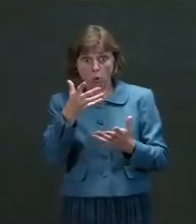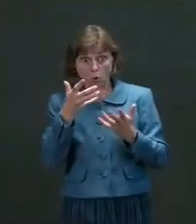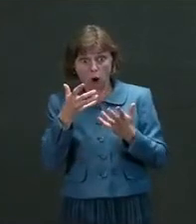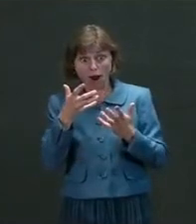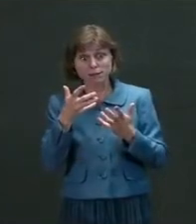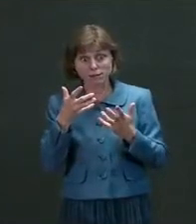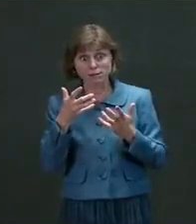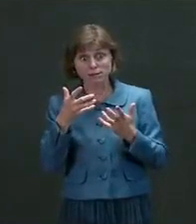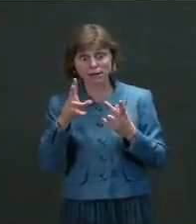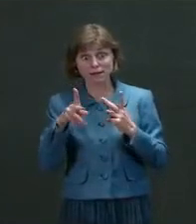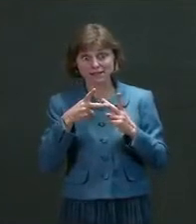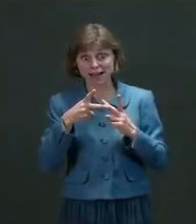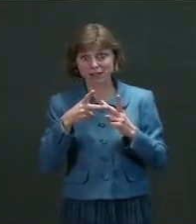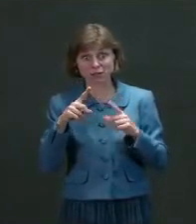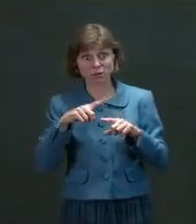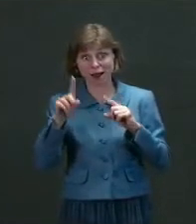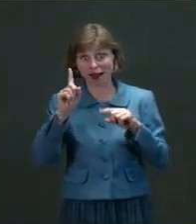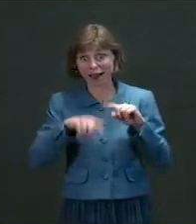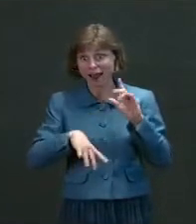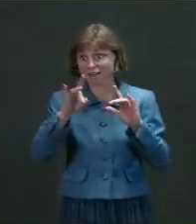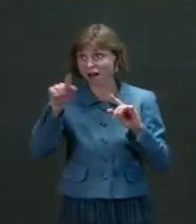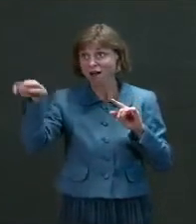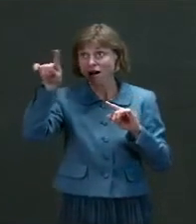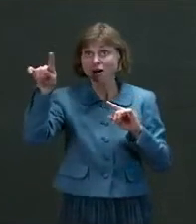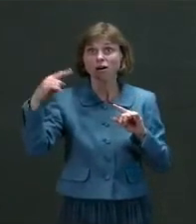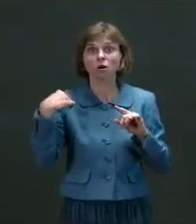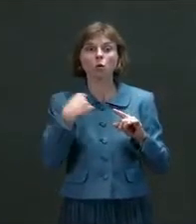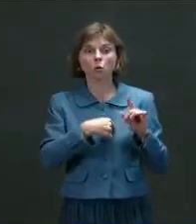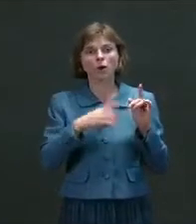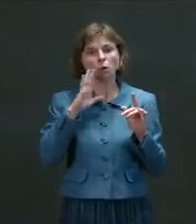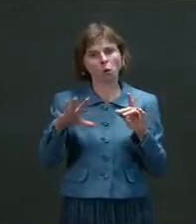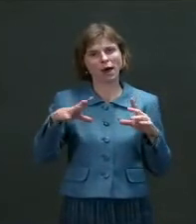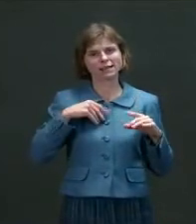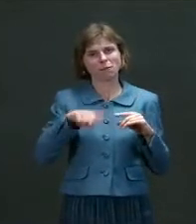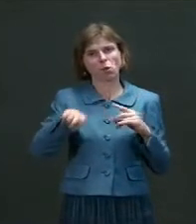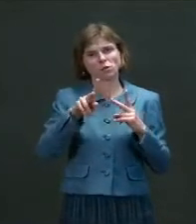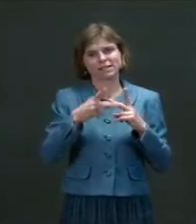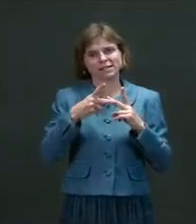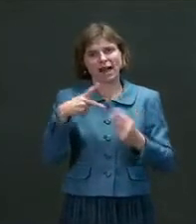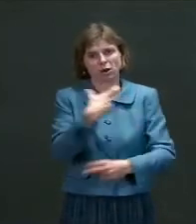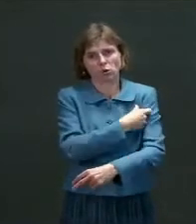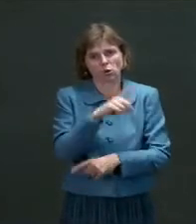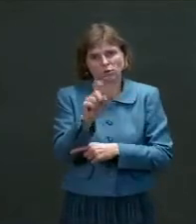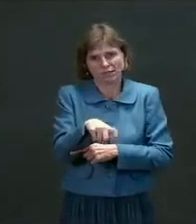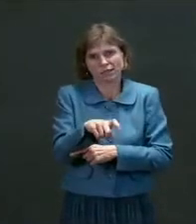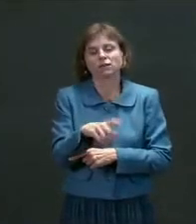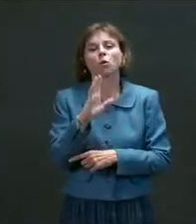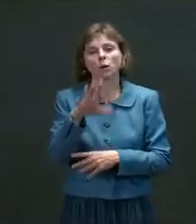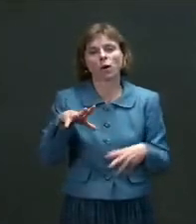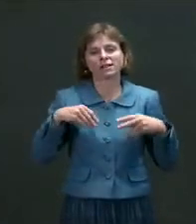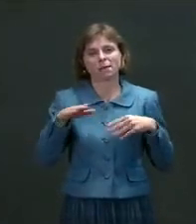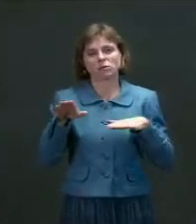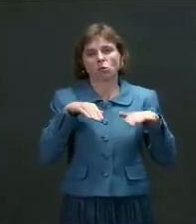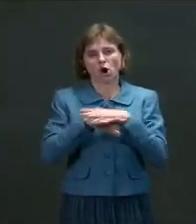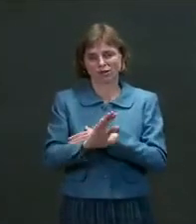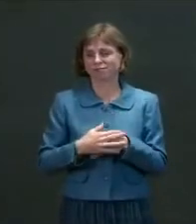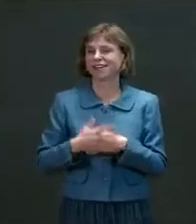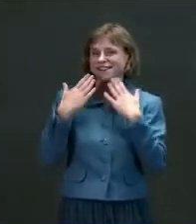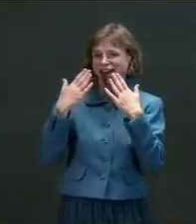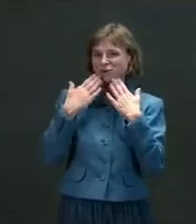dose, but can't find it somewhere else here at State Farm as walk-ins. That's great. Thank you for your work. And to your whole team, thank